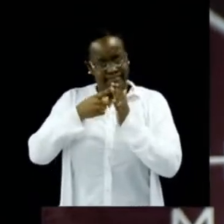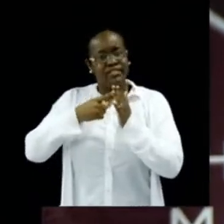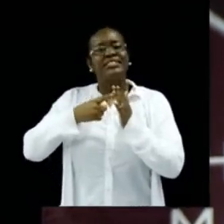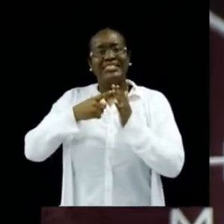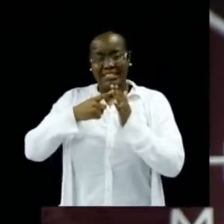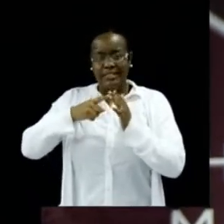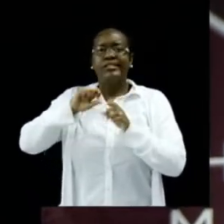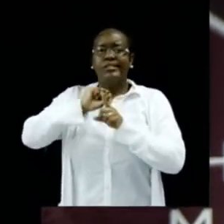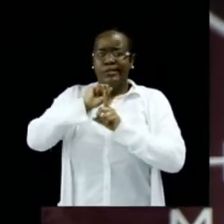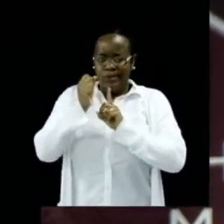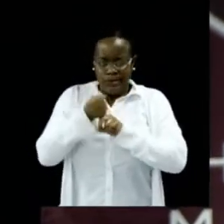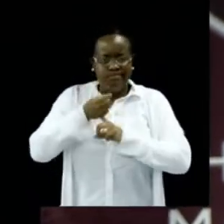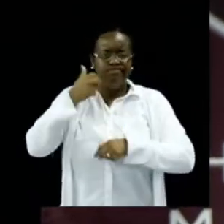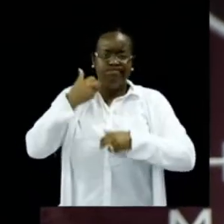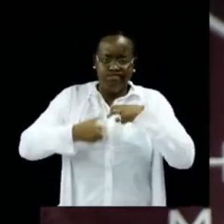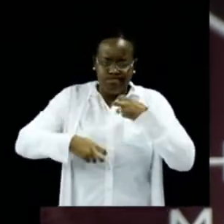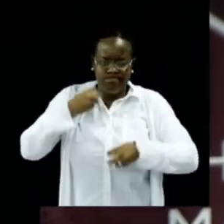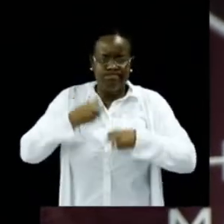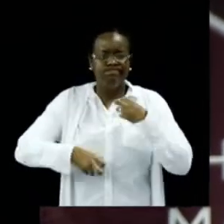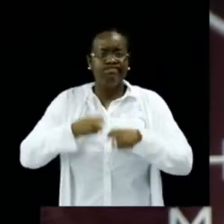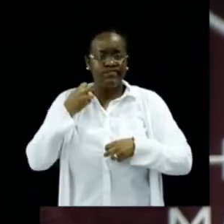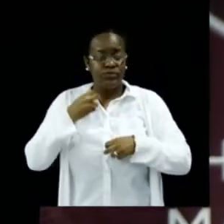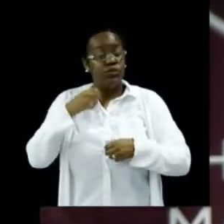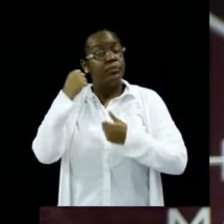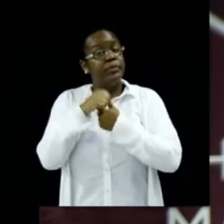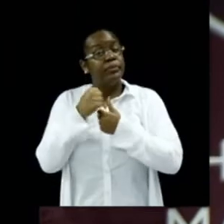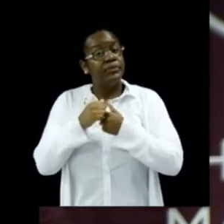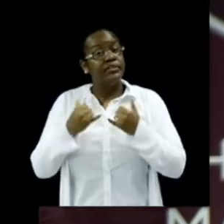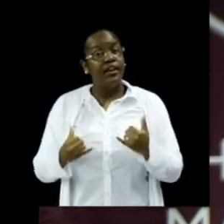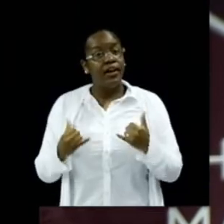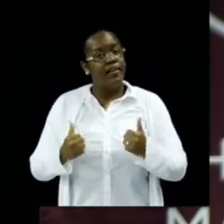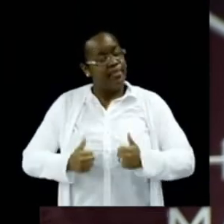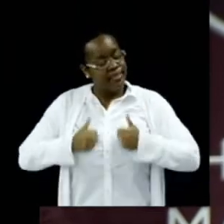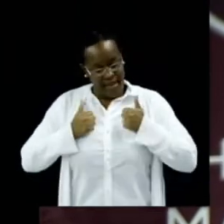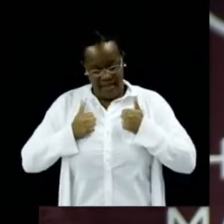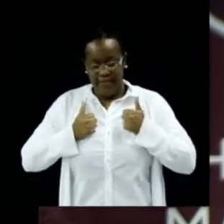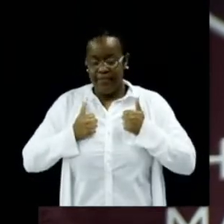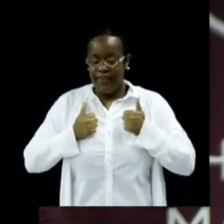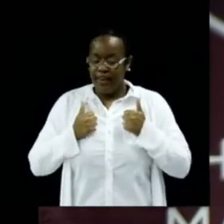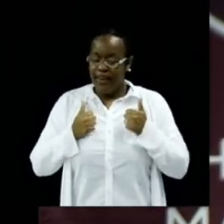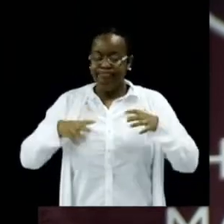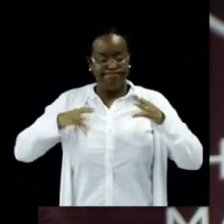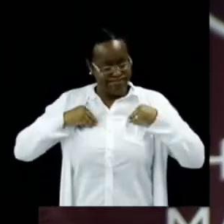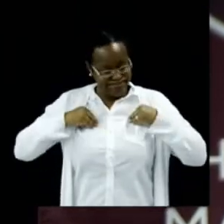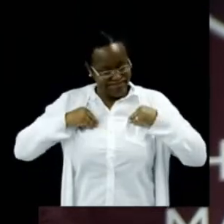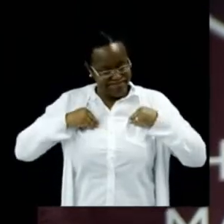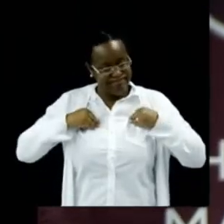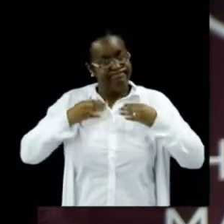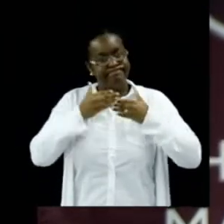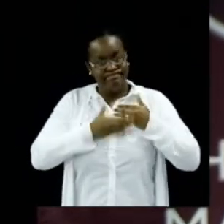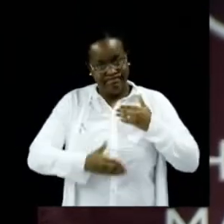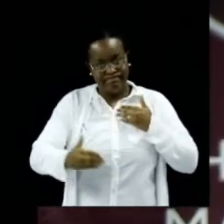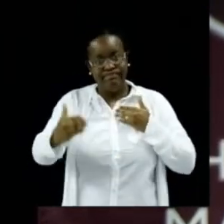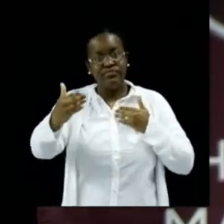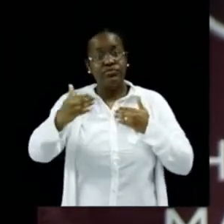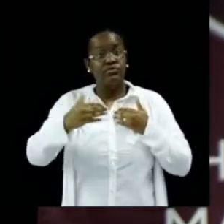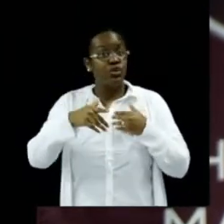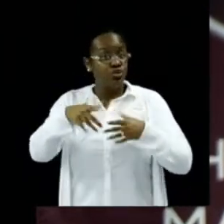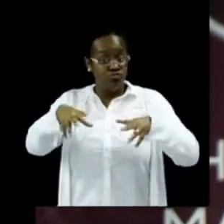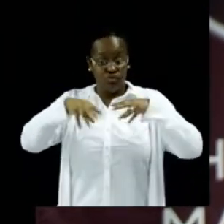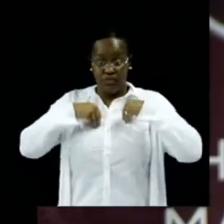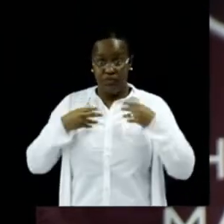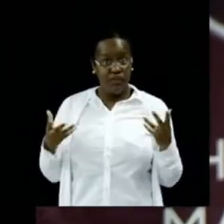gotta give. So live and let live. What you have received is of great